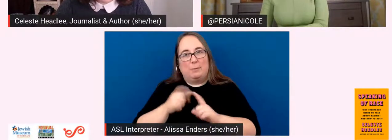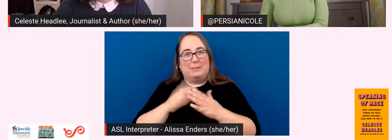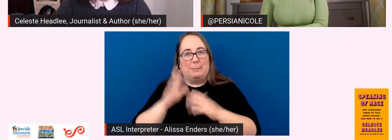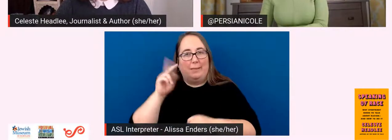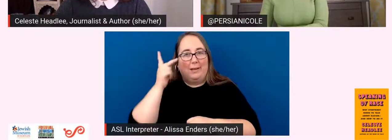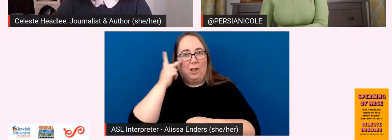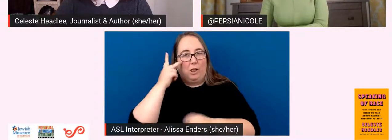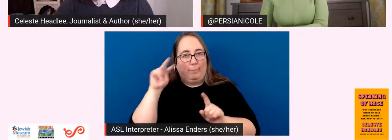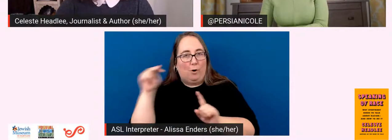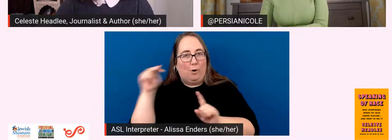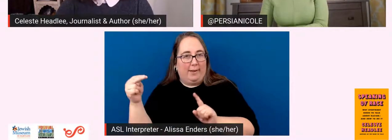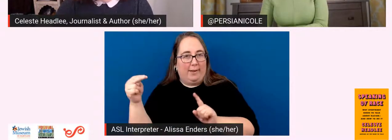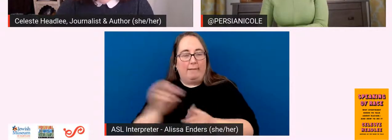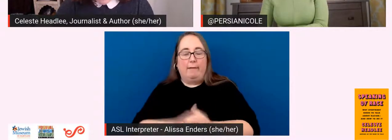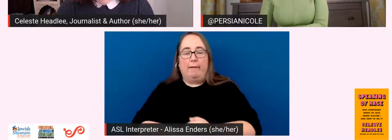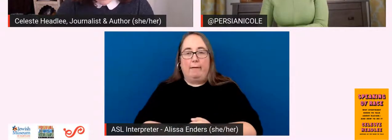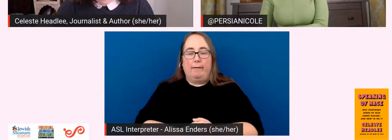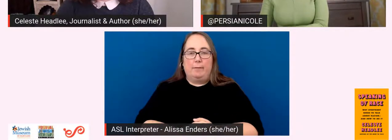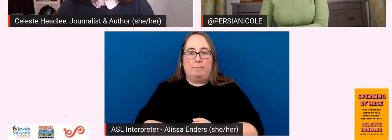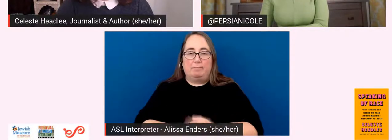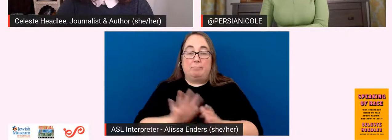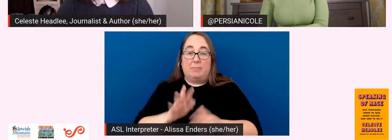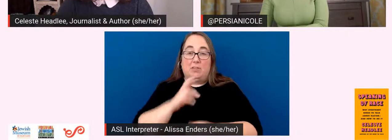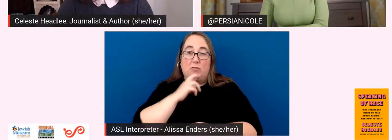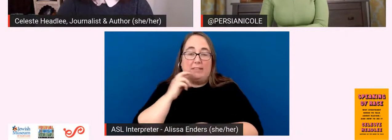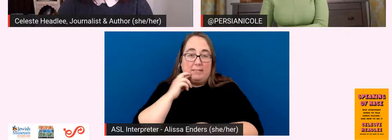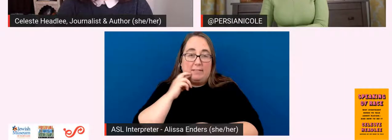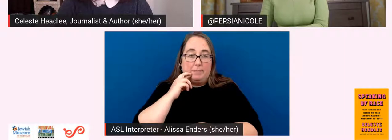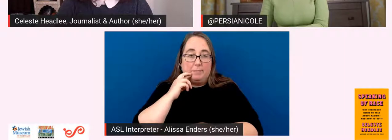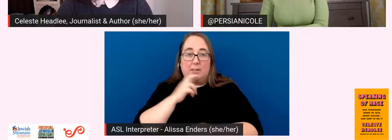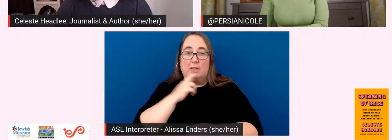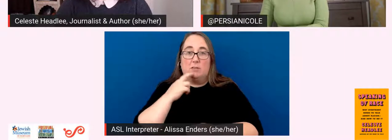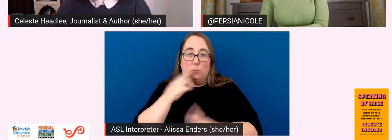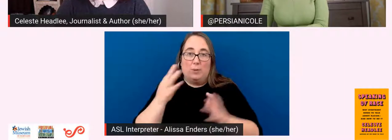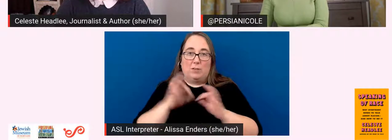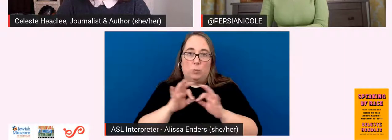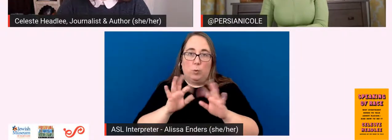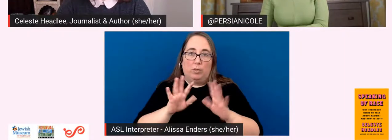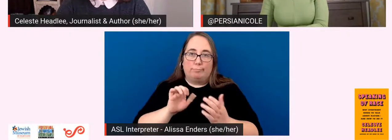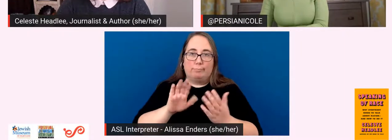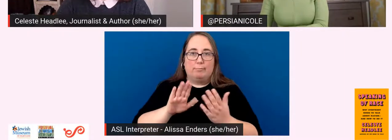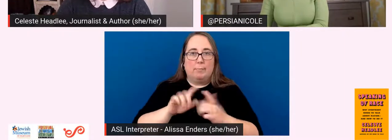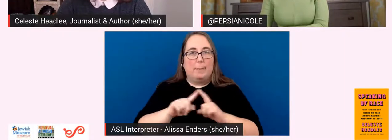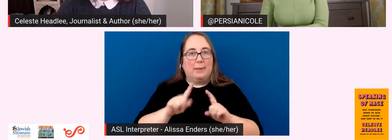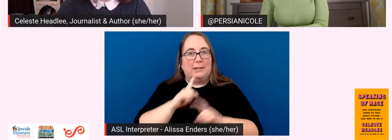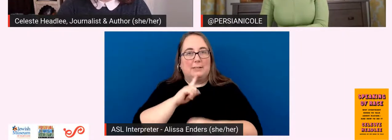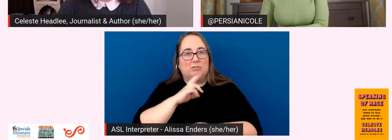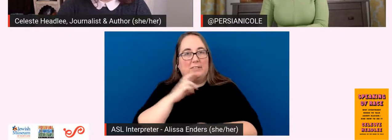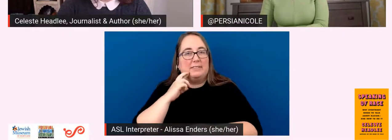party. It's a risk. It's a risk worth taking, but it's always a risk.